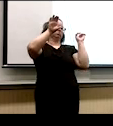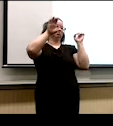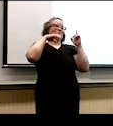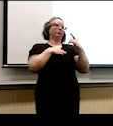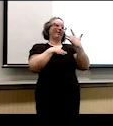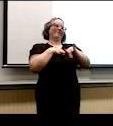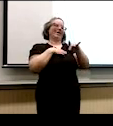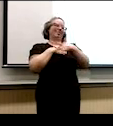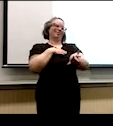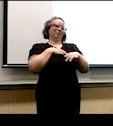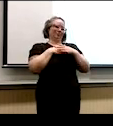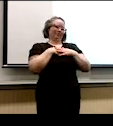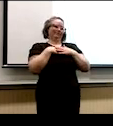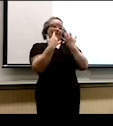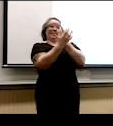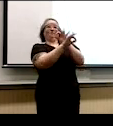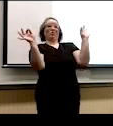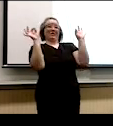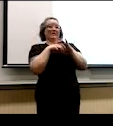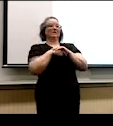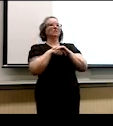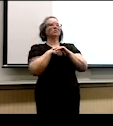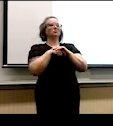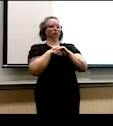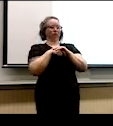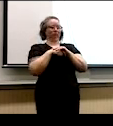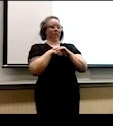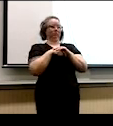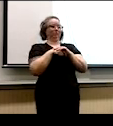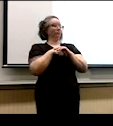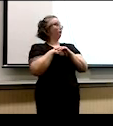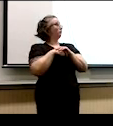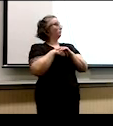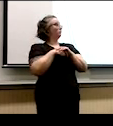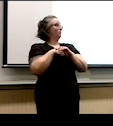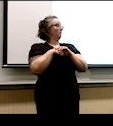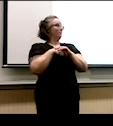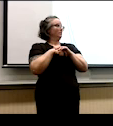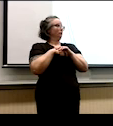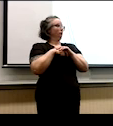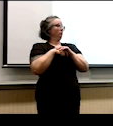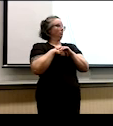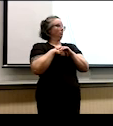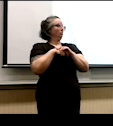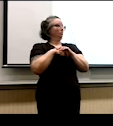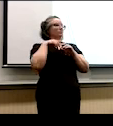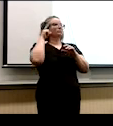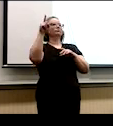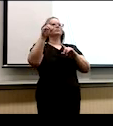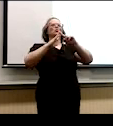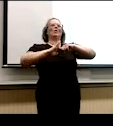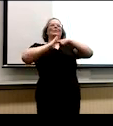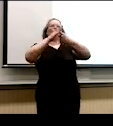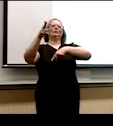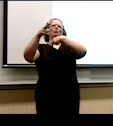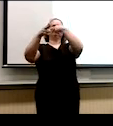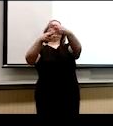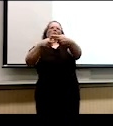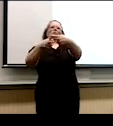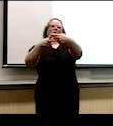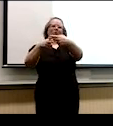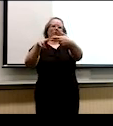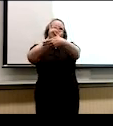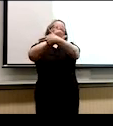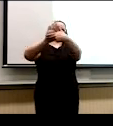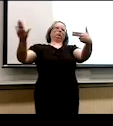the DMR, Dementia and Mental Retardation, he says has also been revised, and now it's called Dementia and Learning Disability. Oh, that's good.